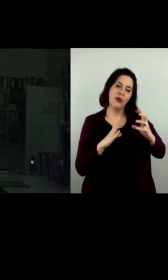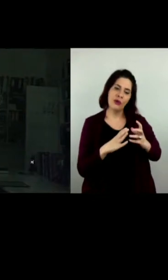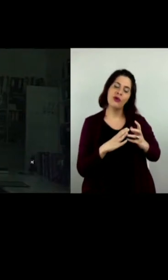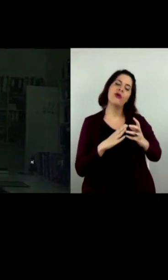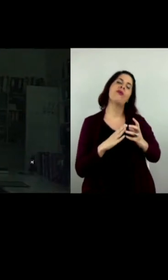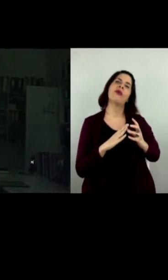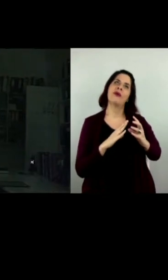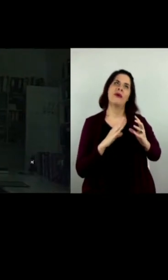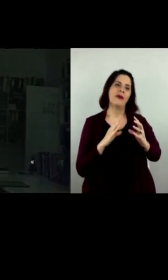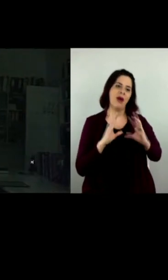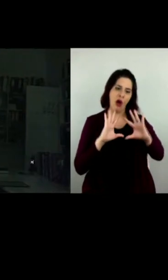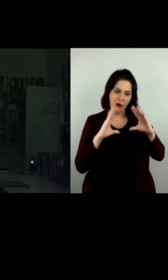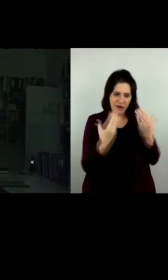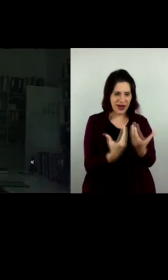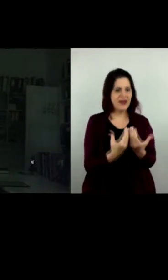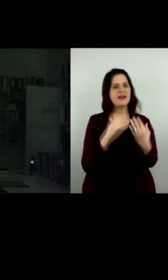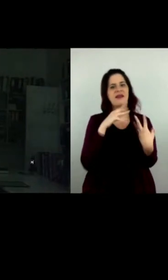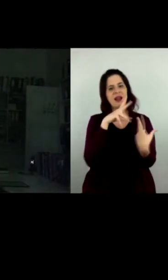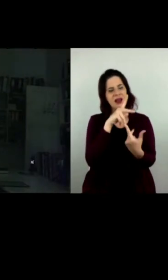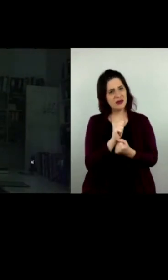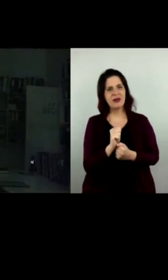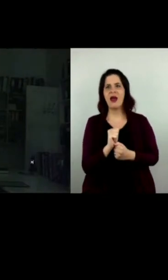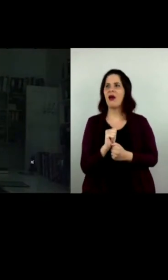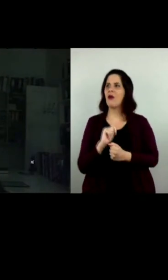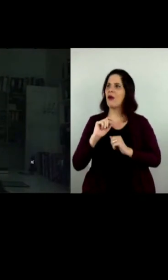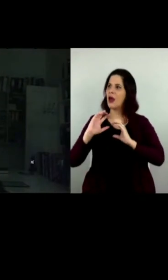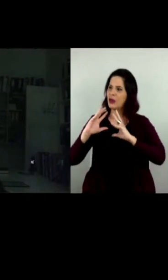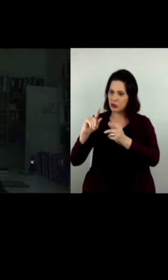Documentary Conference, Itaú Cultural,